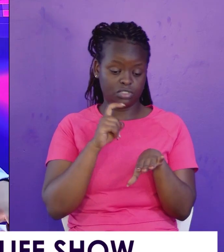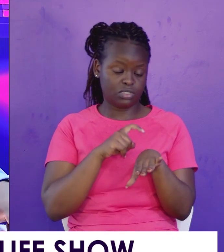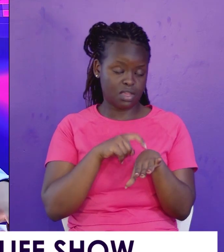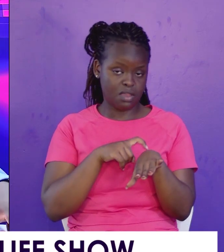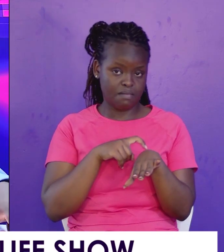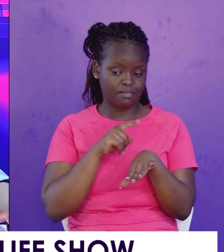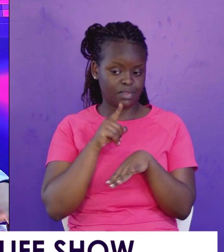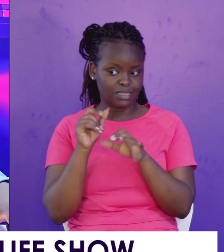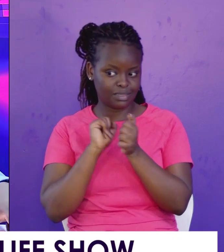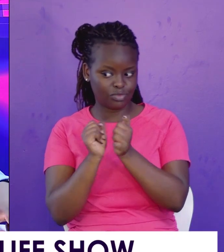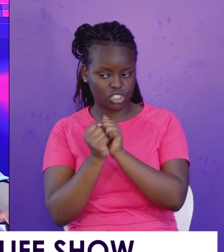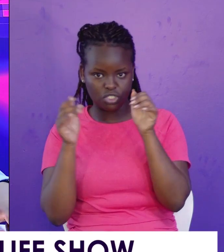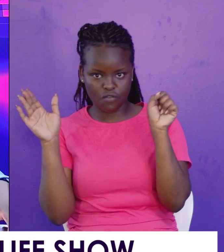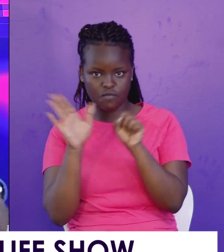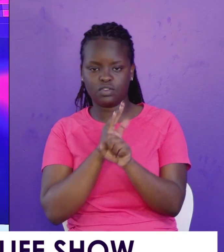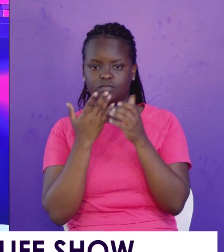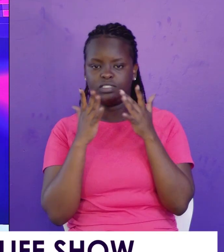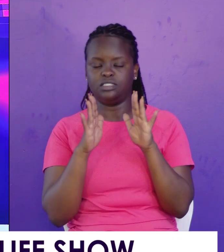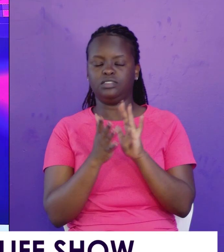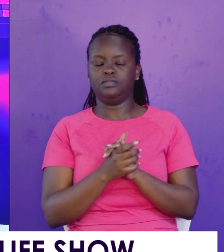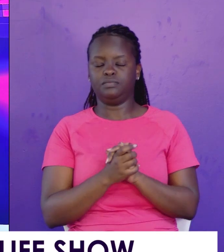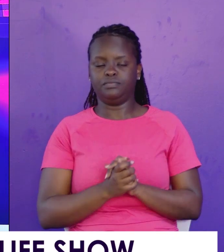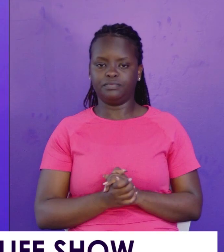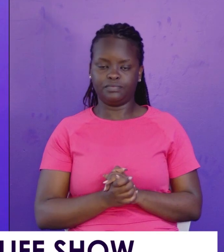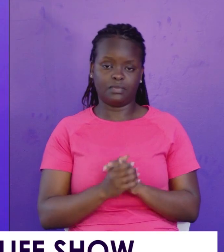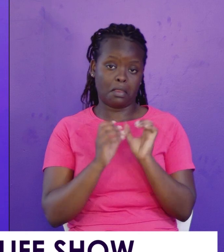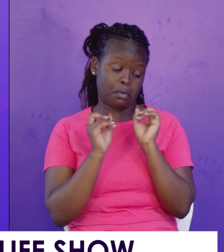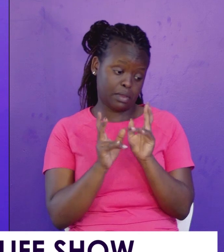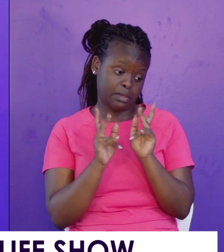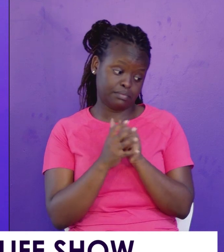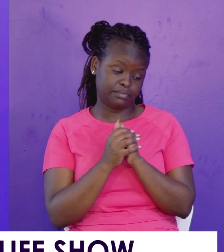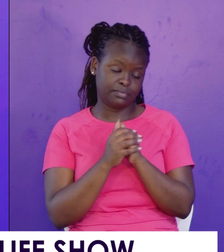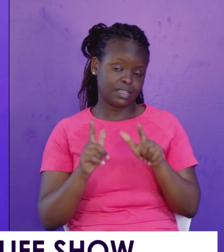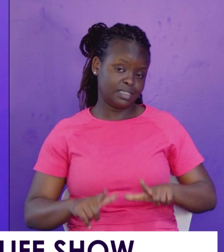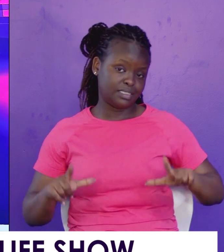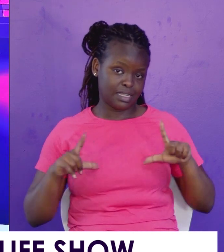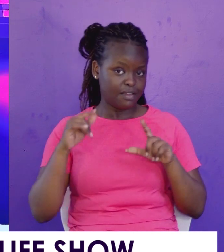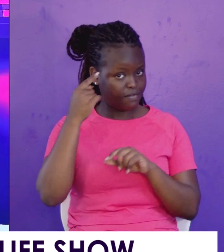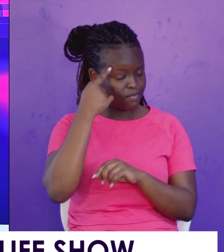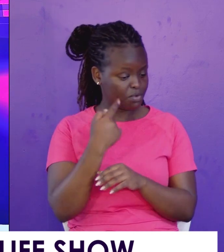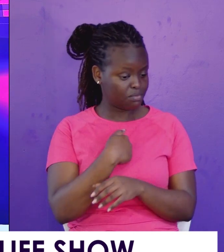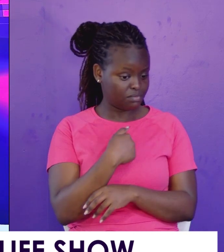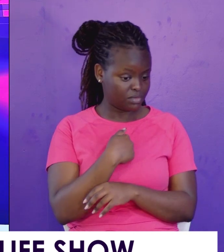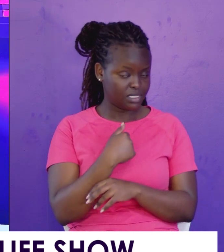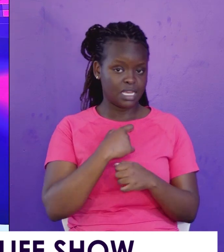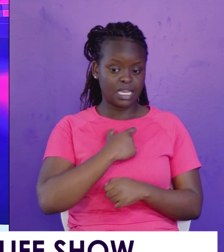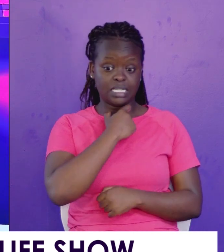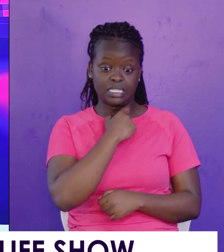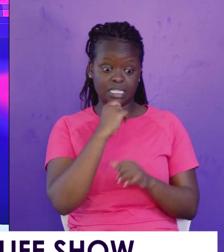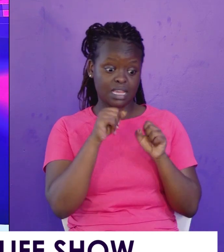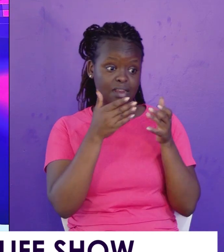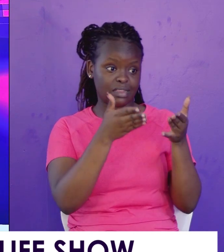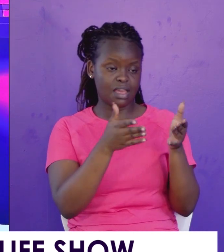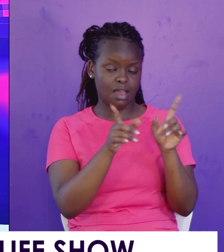has completely shifted. Okay. Yeah. Well, It is just life, and for me, ties can be there, but they